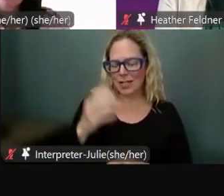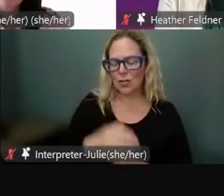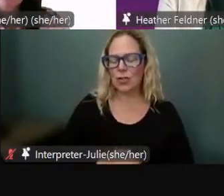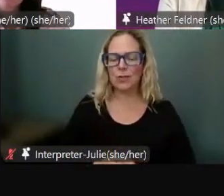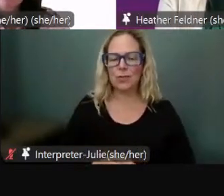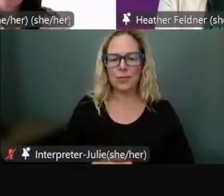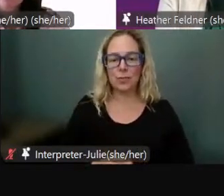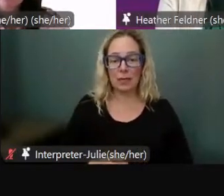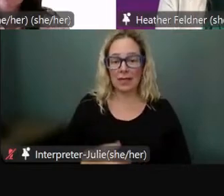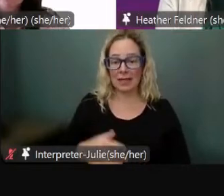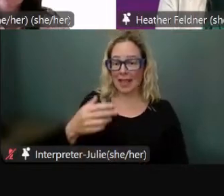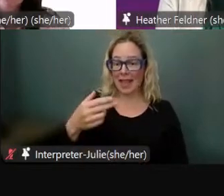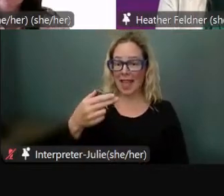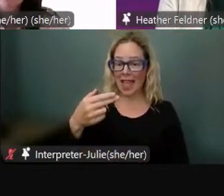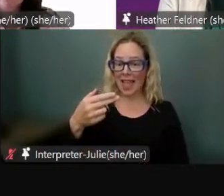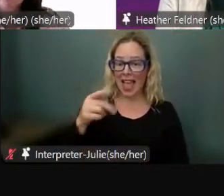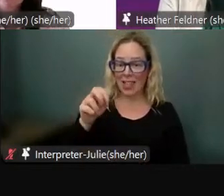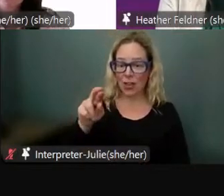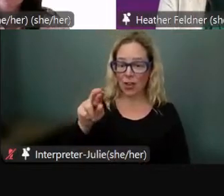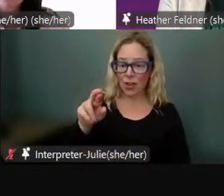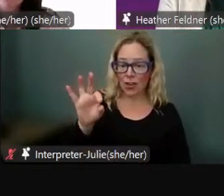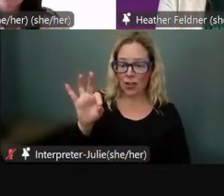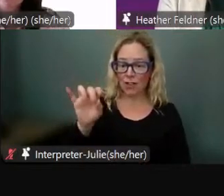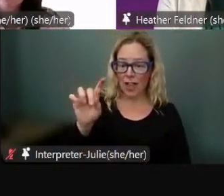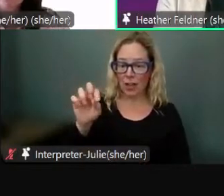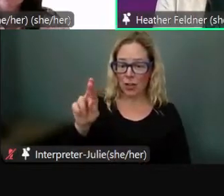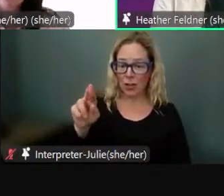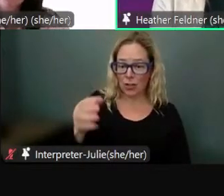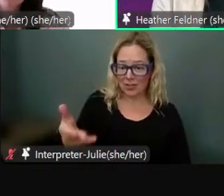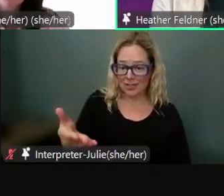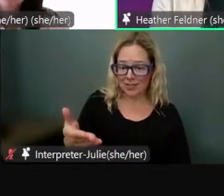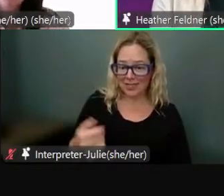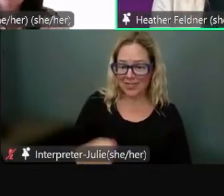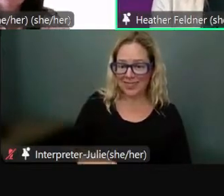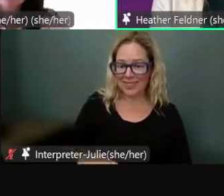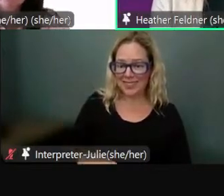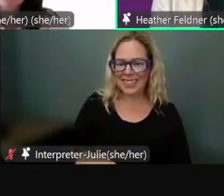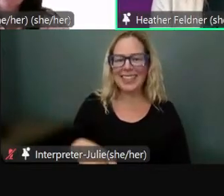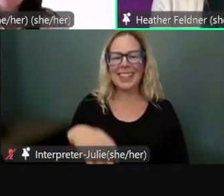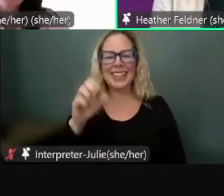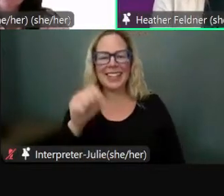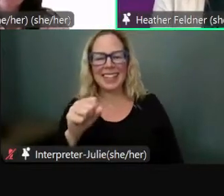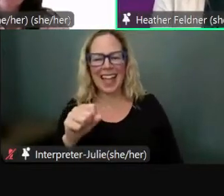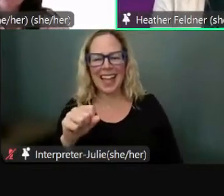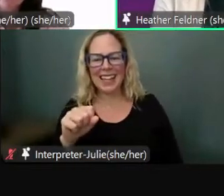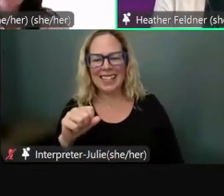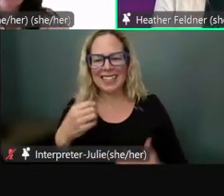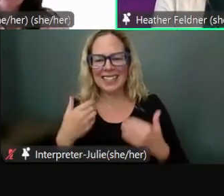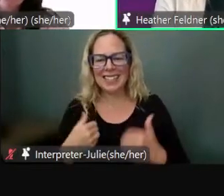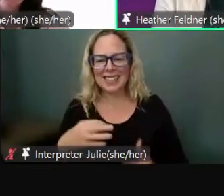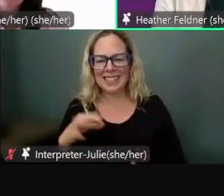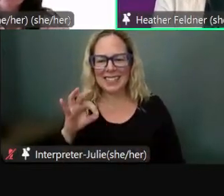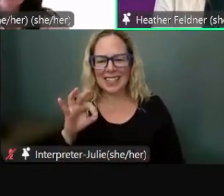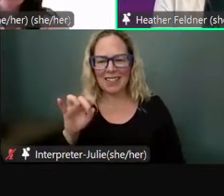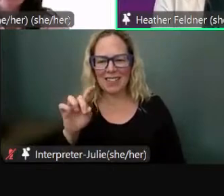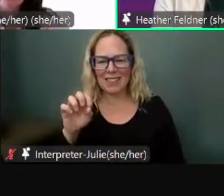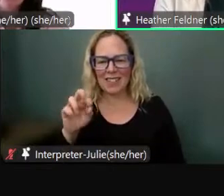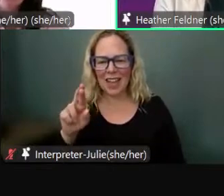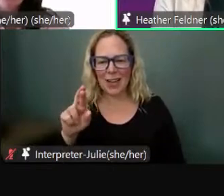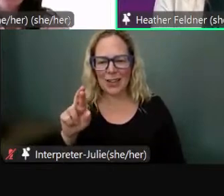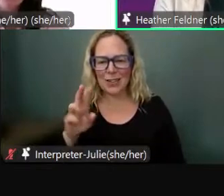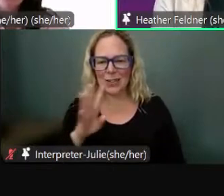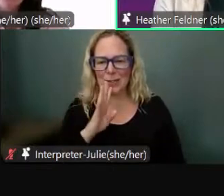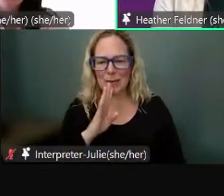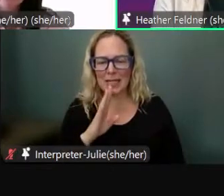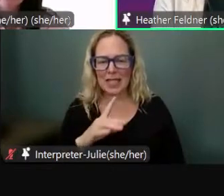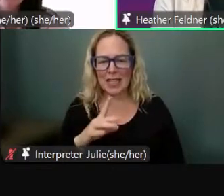Heather Feldner, I'm going to invite you to respond to this. Sure thing. This is Feldner speaking. And I did put a